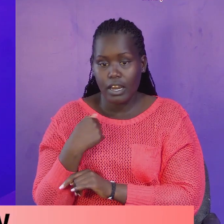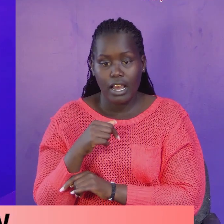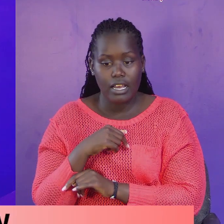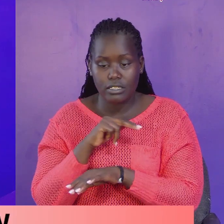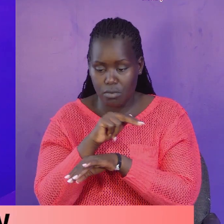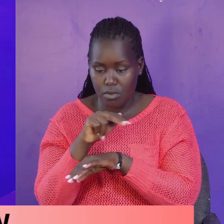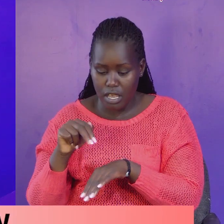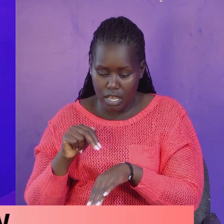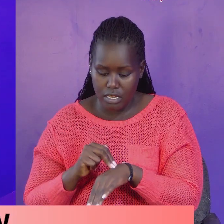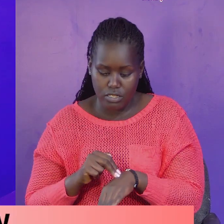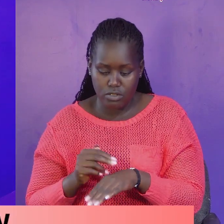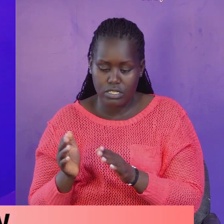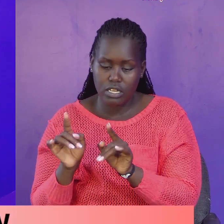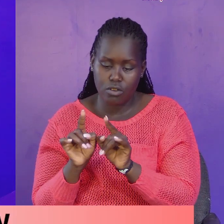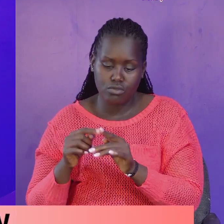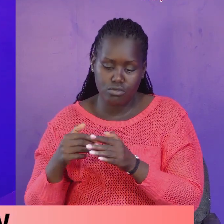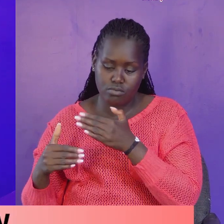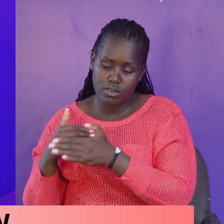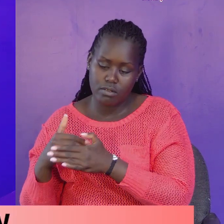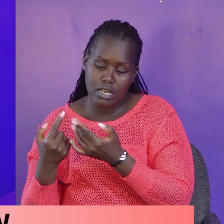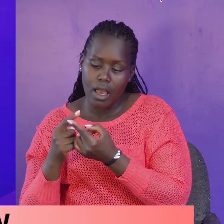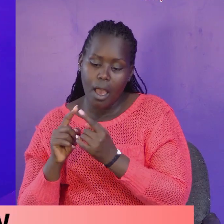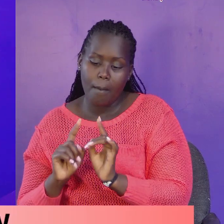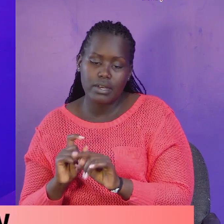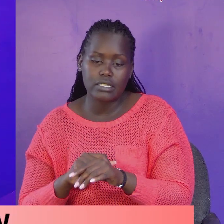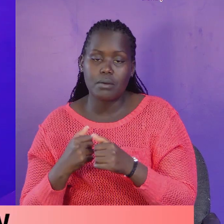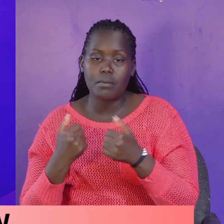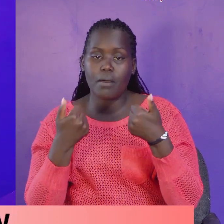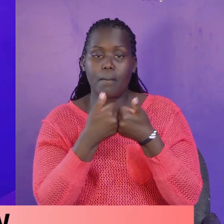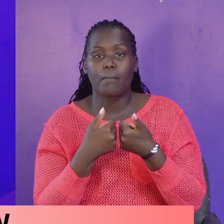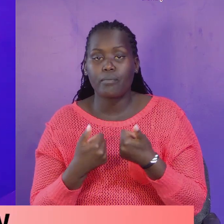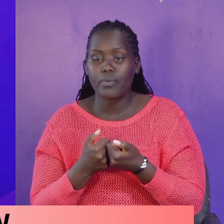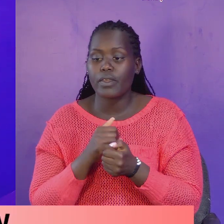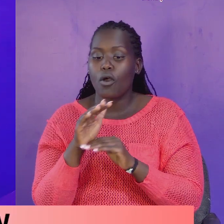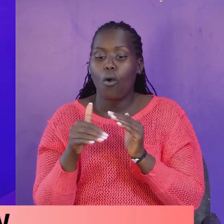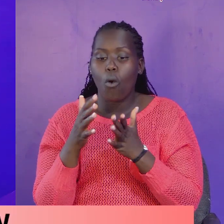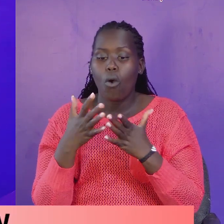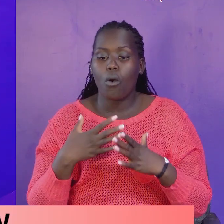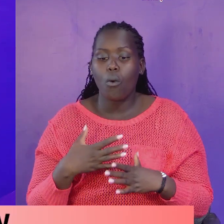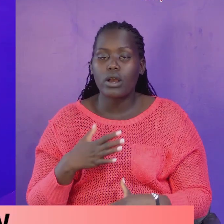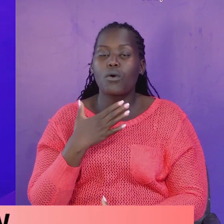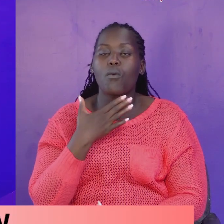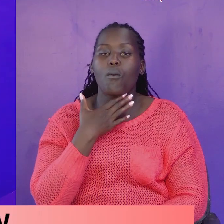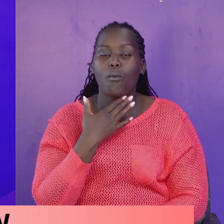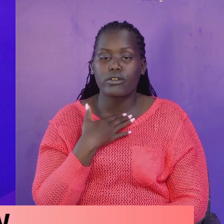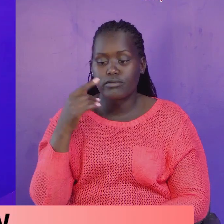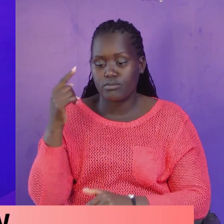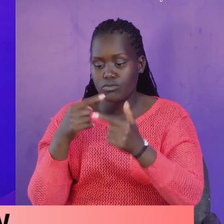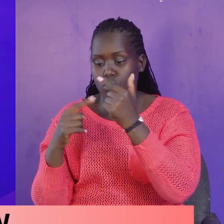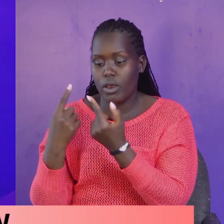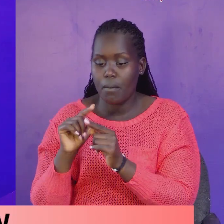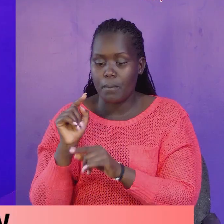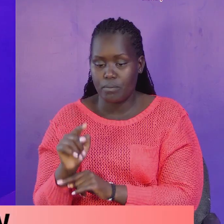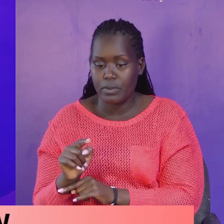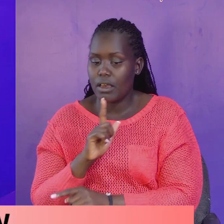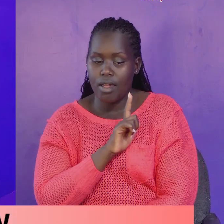nations and neighbors. Yeah. But when it comes to competition, everyone wants to win. Yeah. But this time it was not our